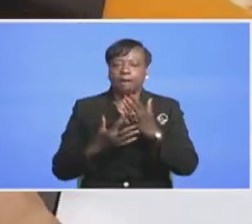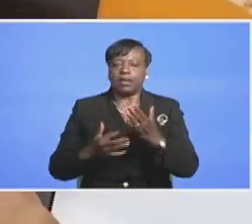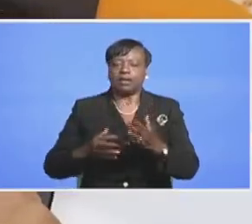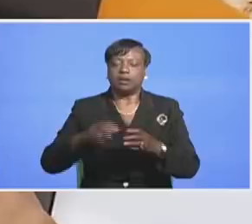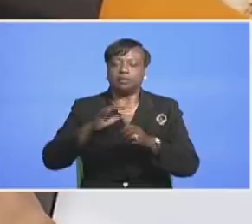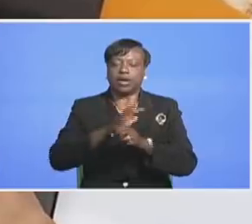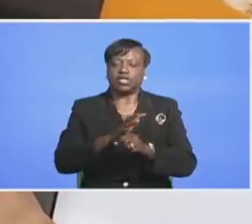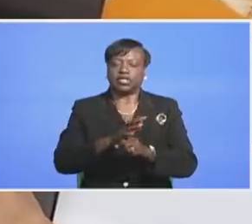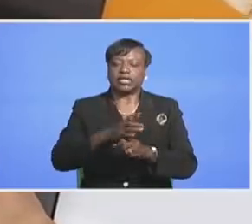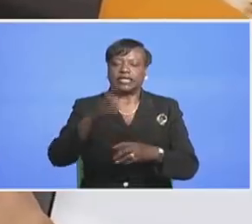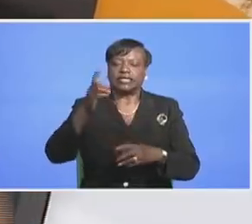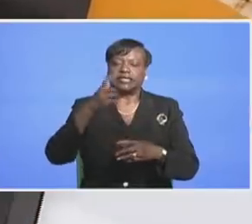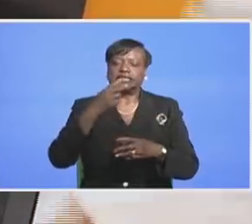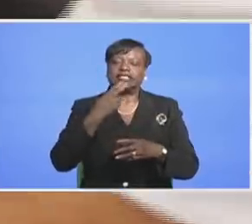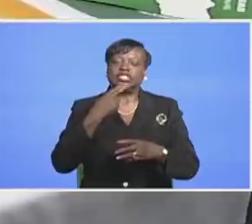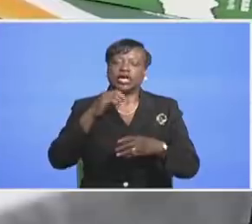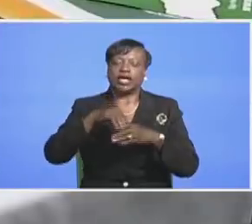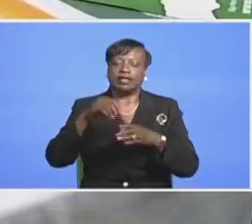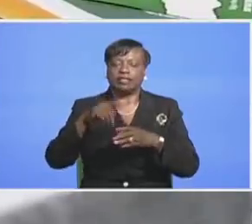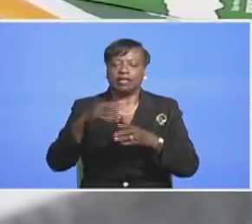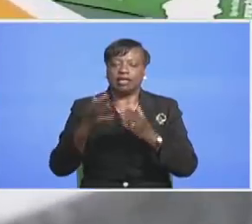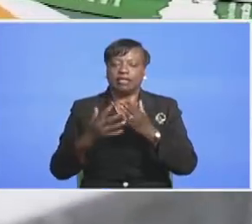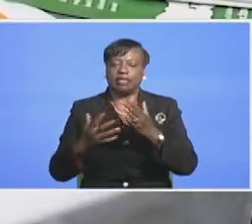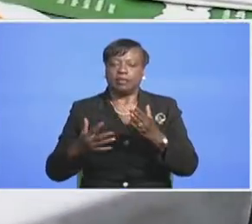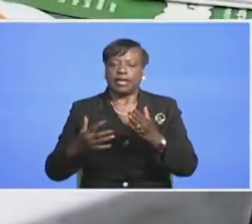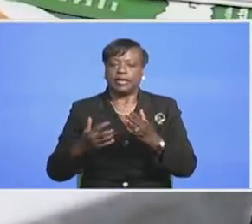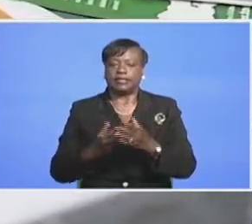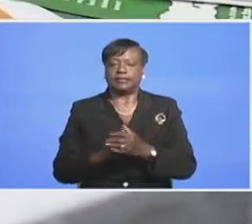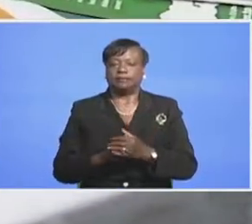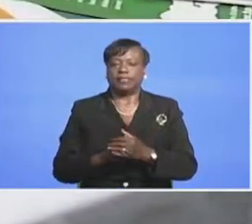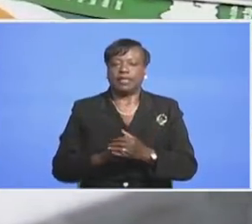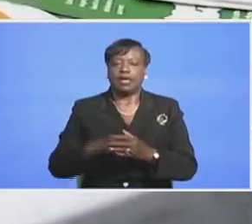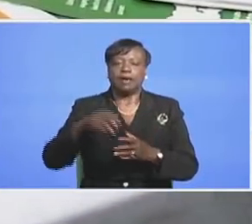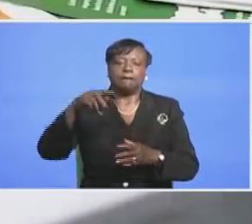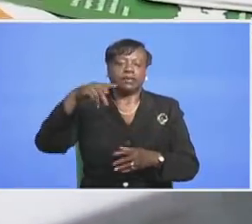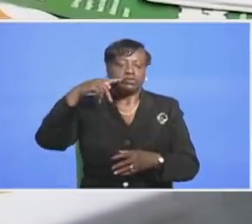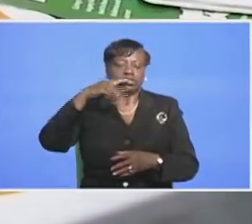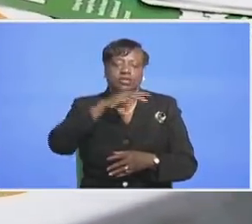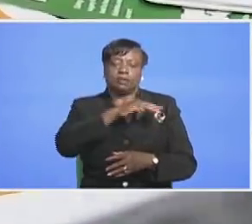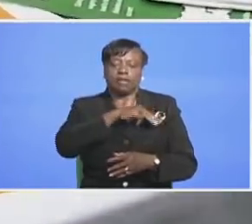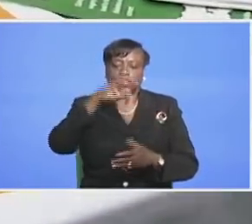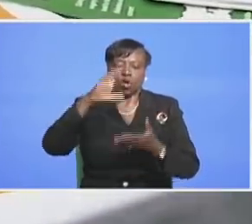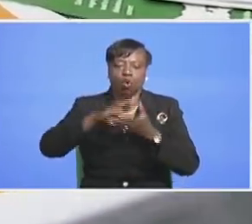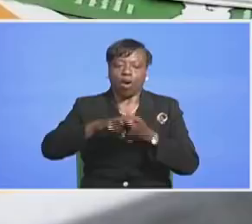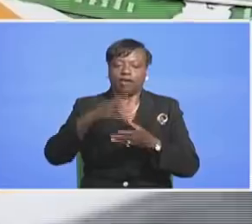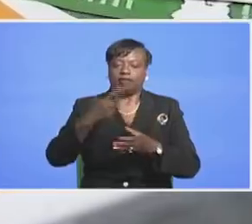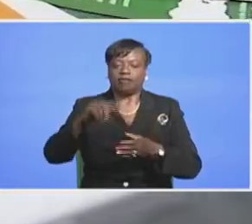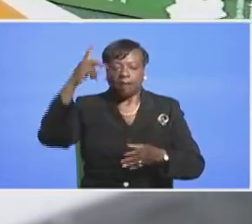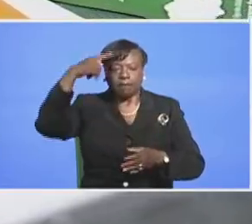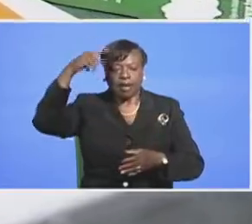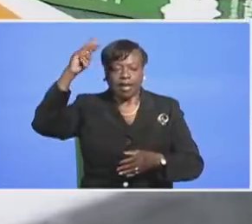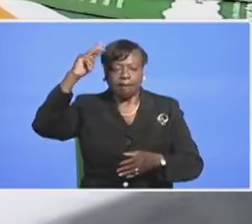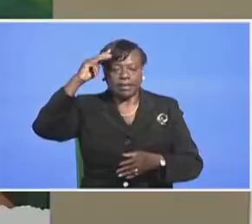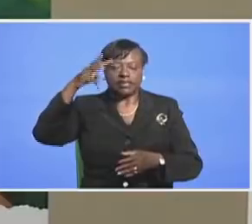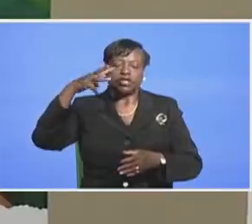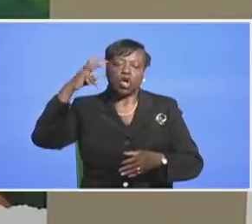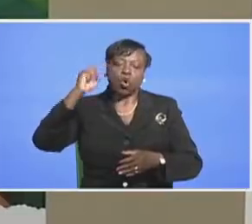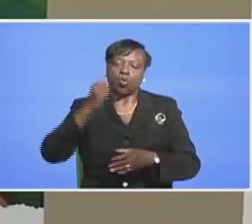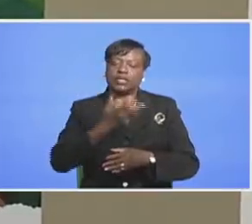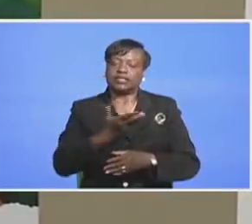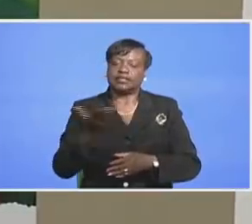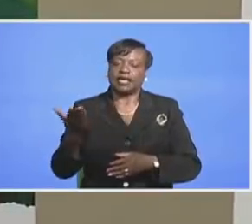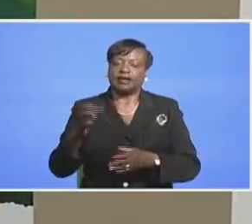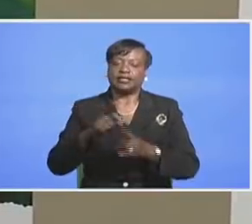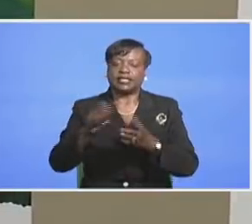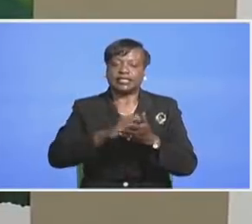Well, wife of the Prime Minister, Patricia Minnis, is also on board and signed the Healthy Caribbean Coalition online petition called Too